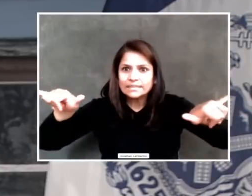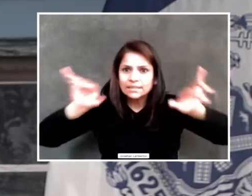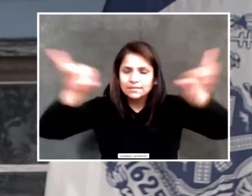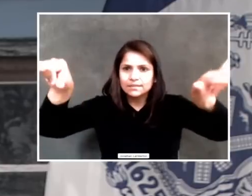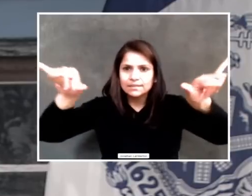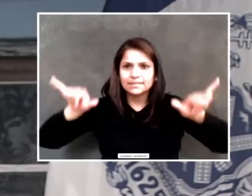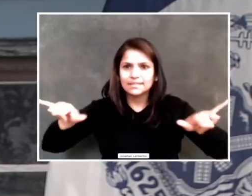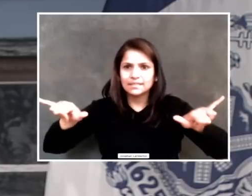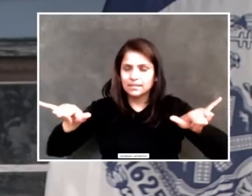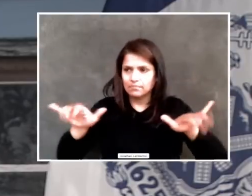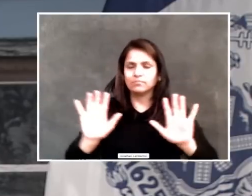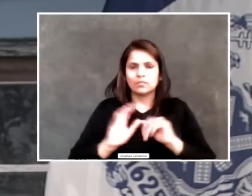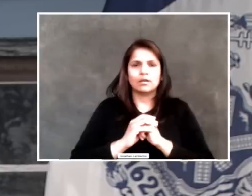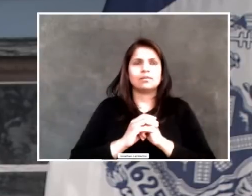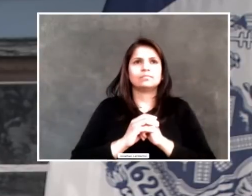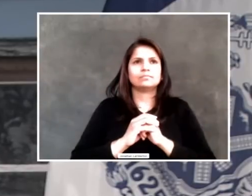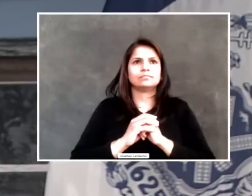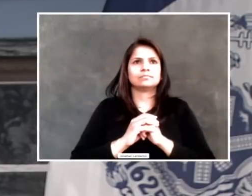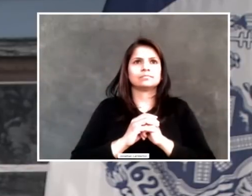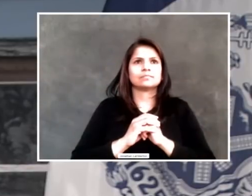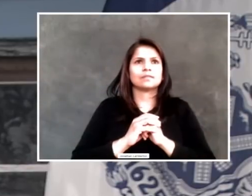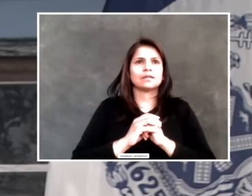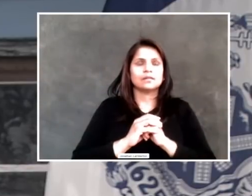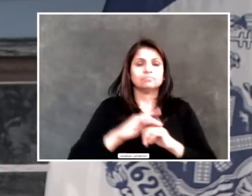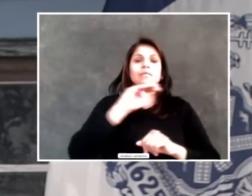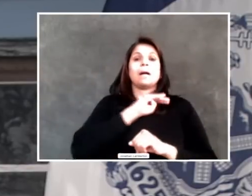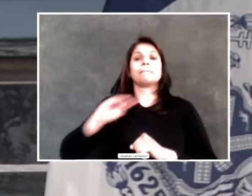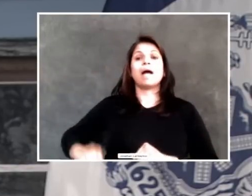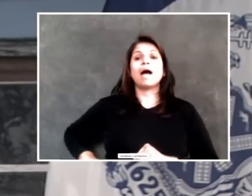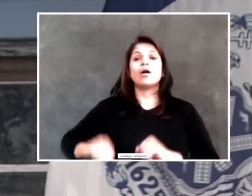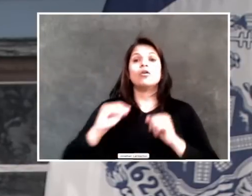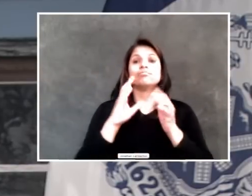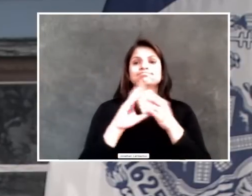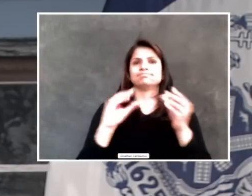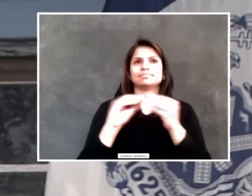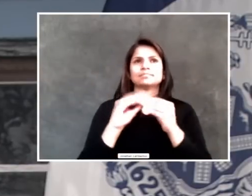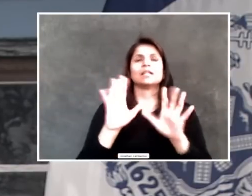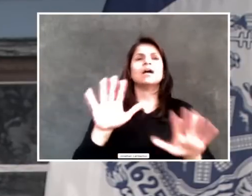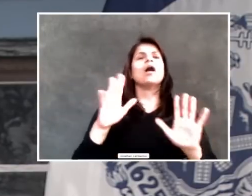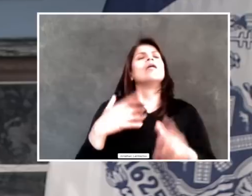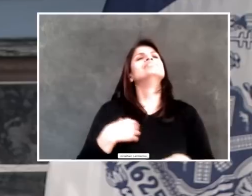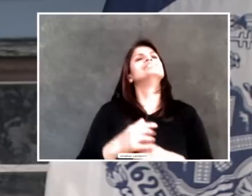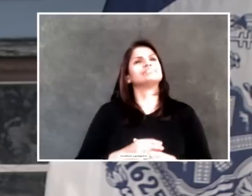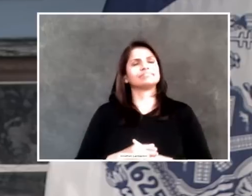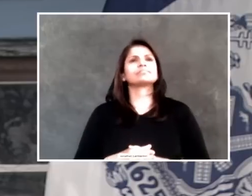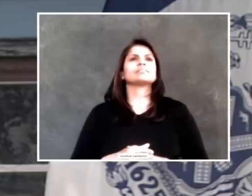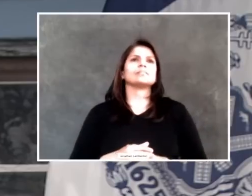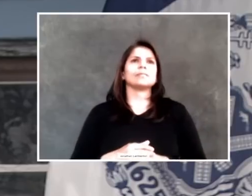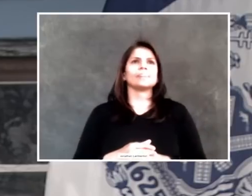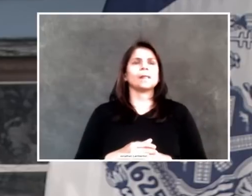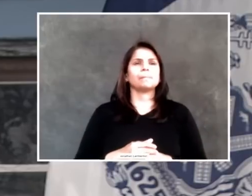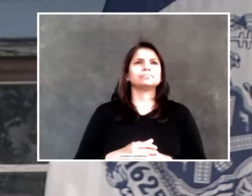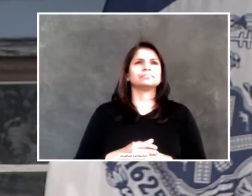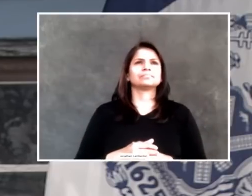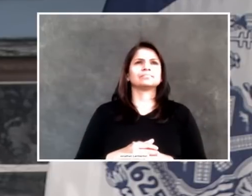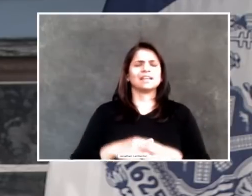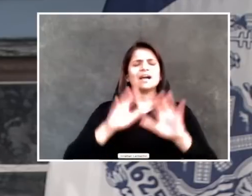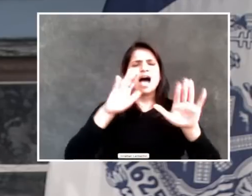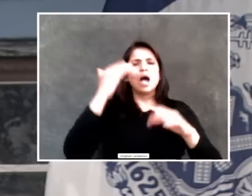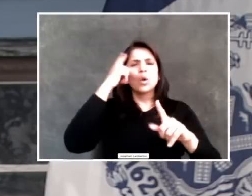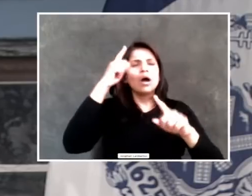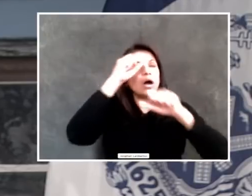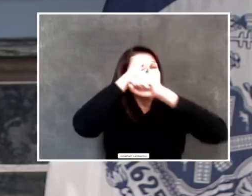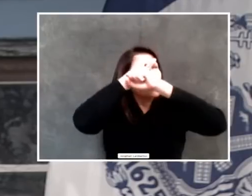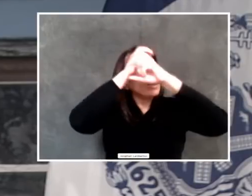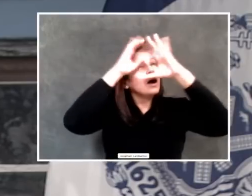us, hard to make sense of all the pieces, not just testing, everything else, is because I keep coming back to this. Here's a disease.